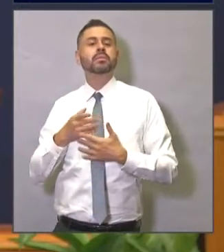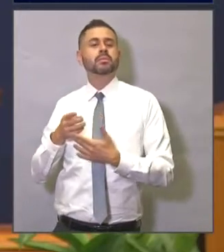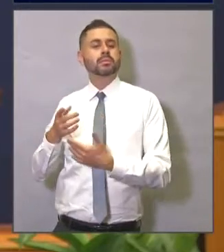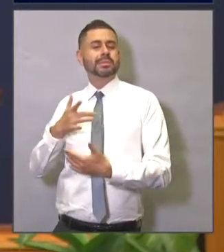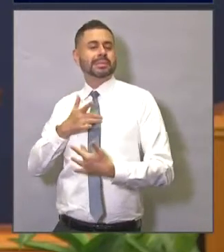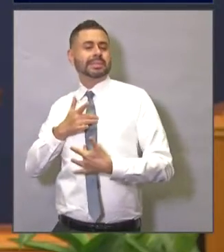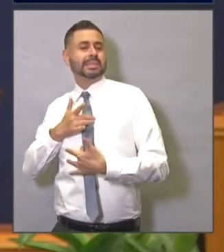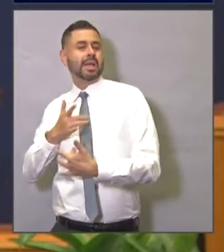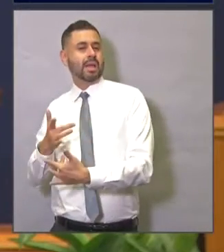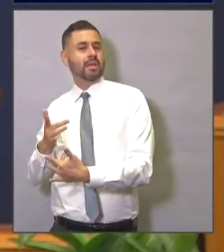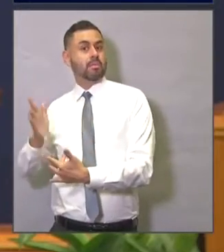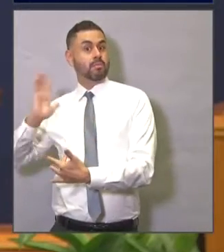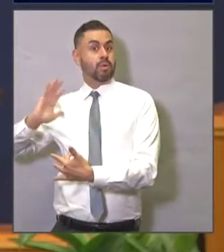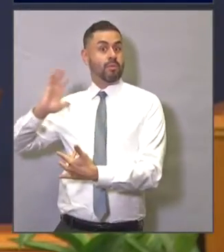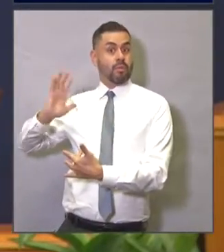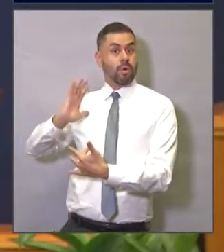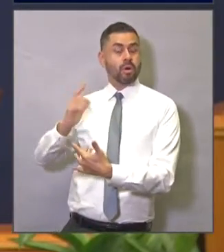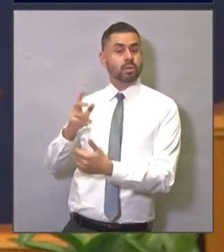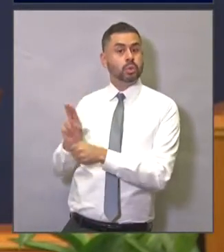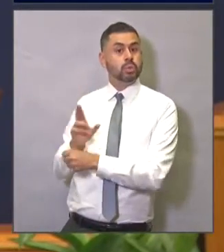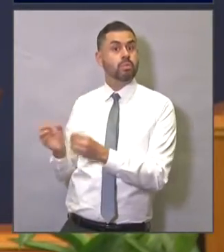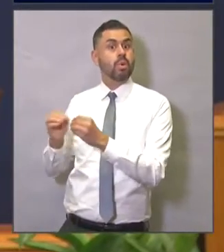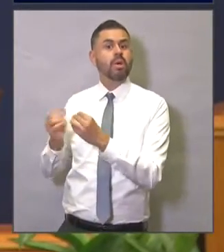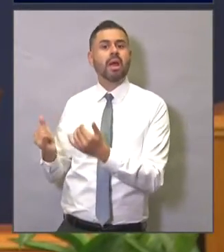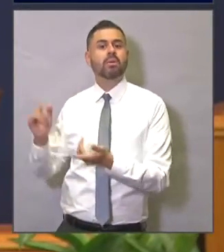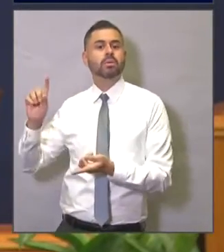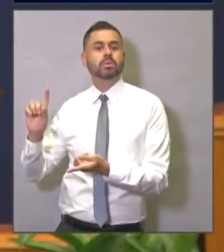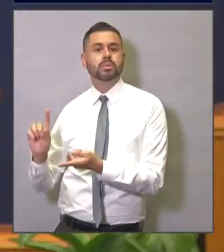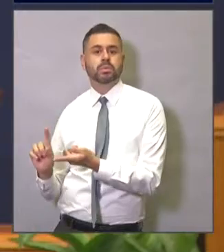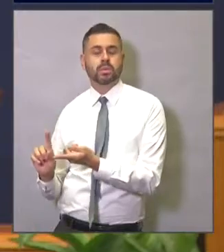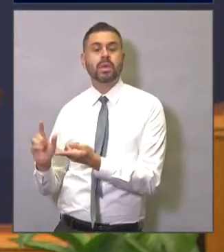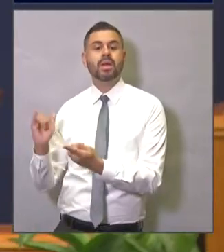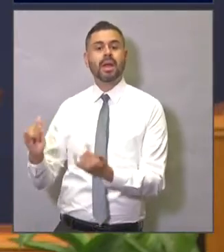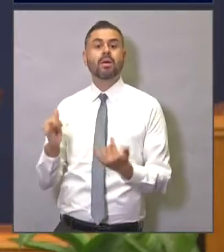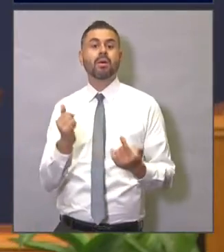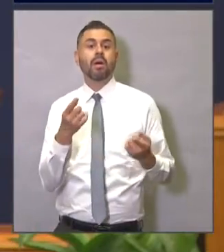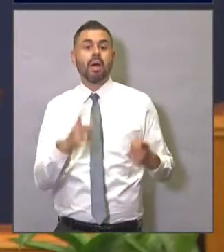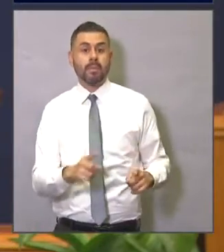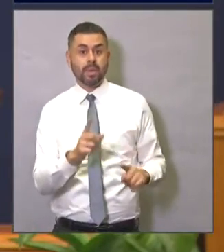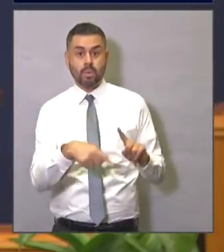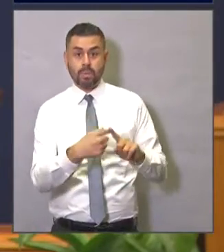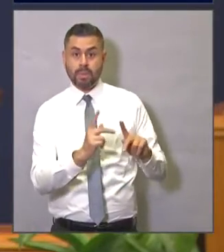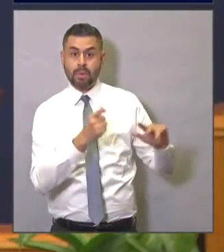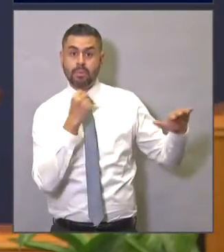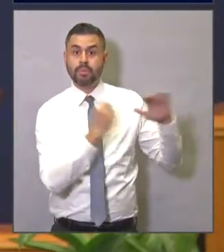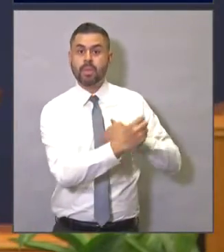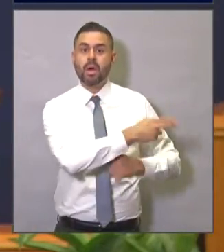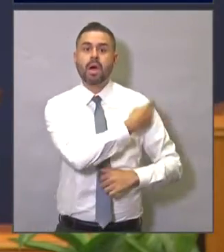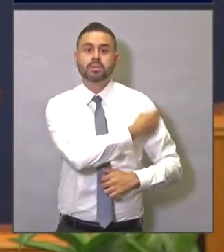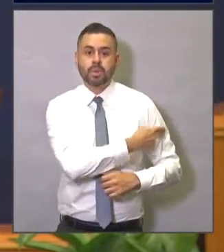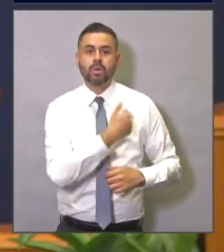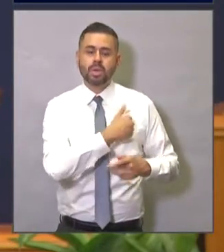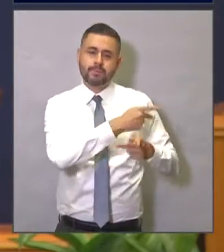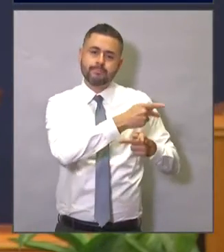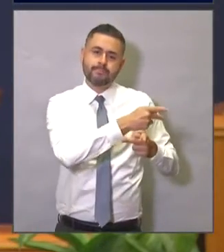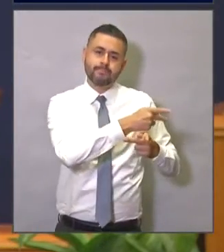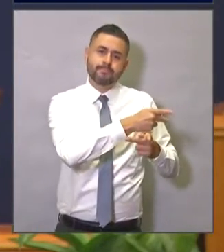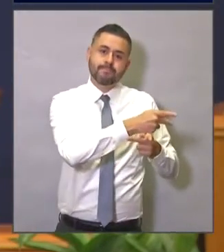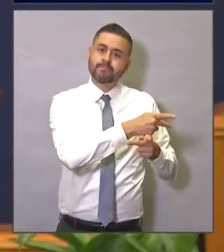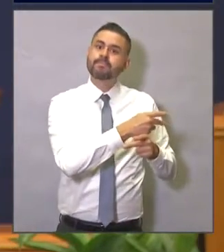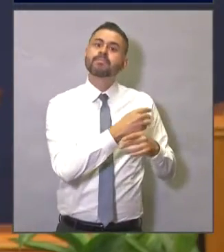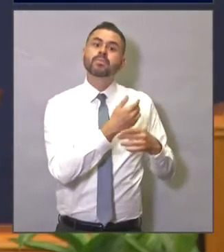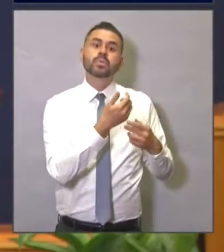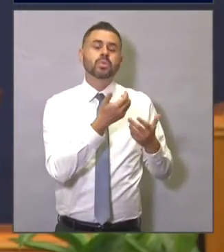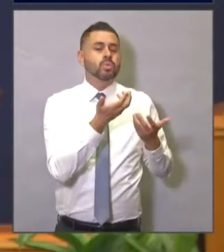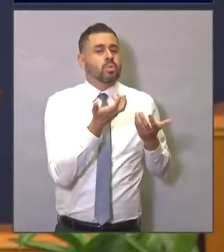COVID than they were earlier in the pandemic. And now, hospitalizations, when people are in the hospital, we try as much as possible to